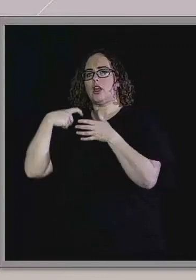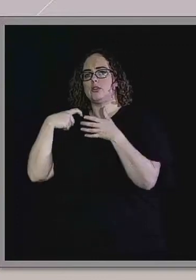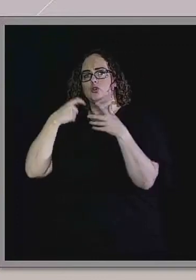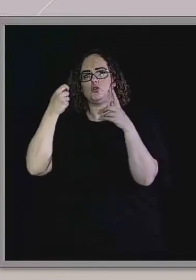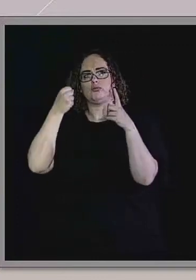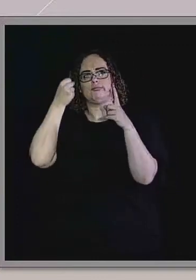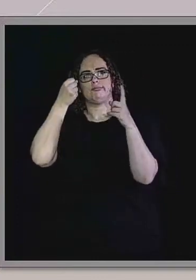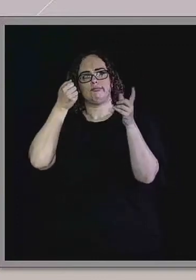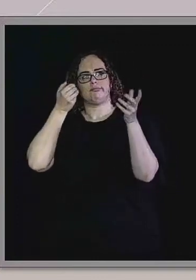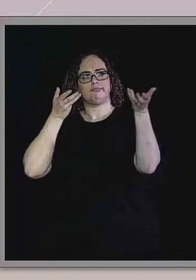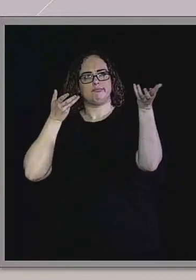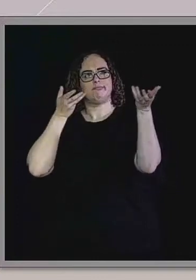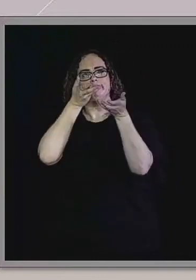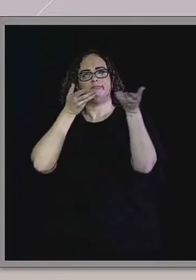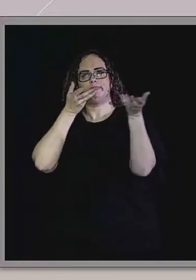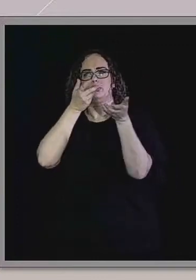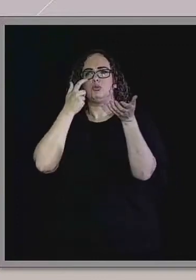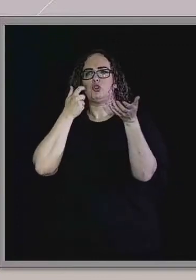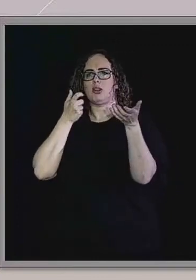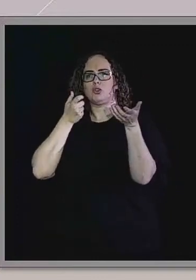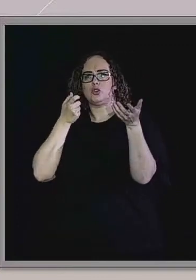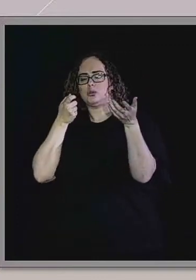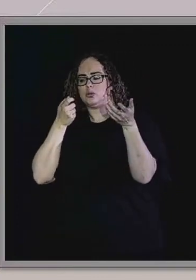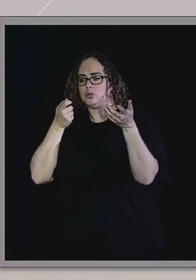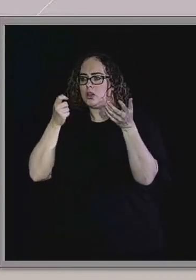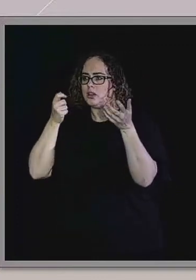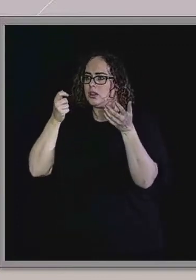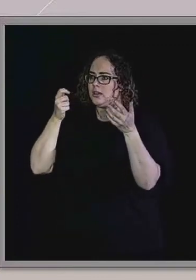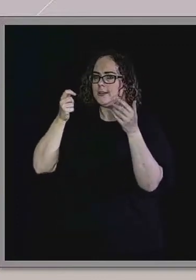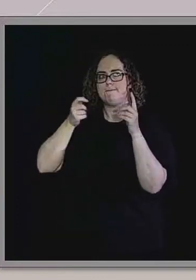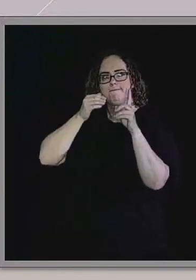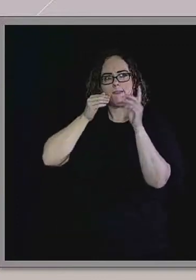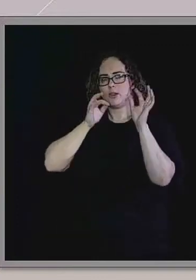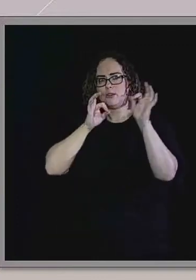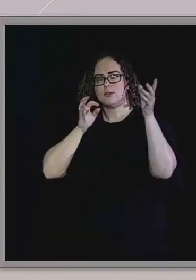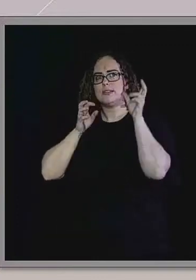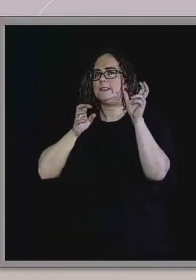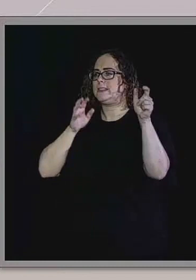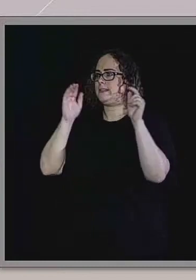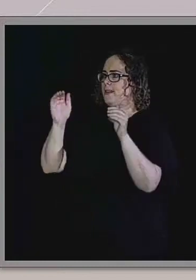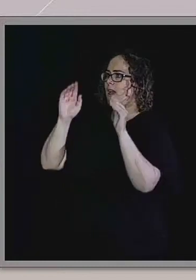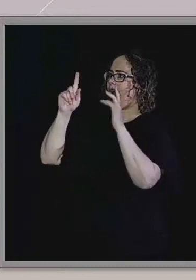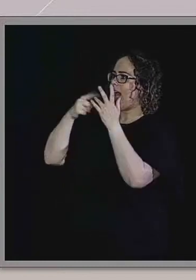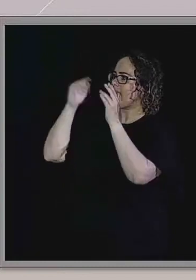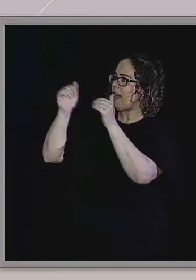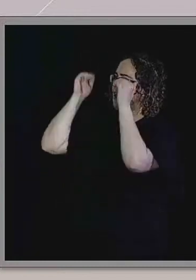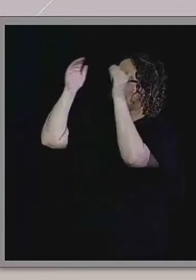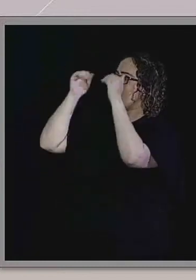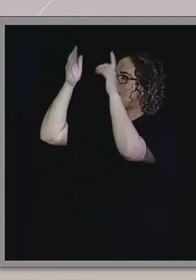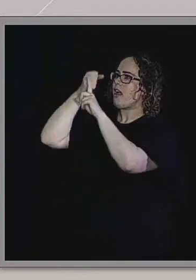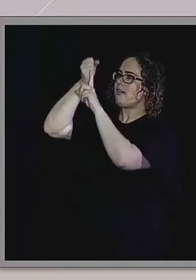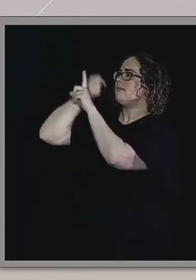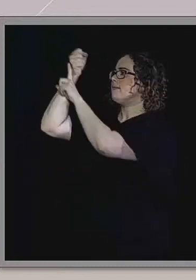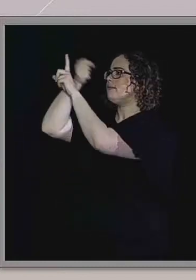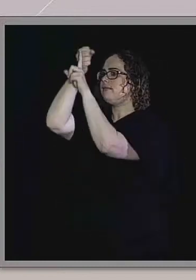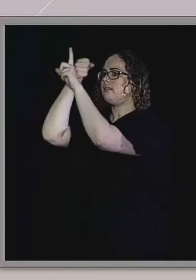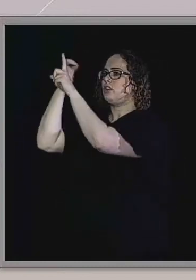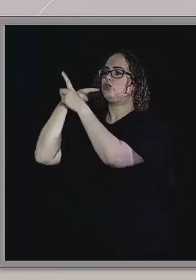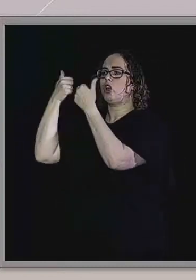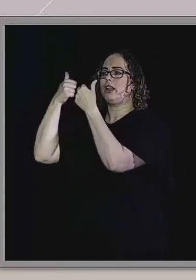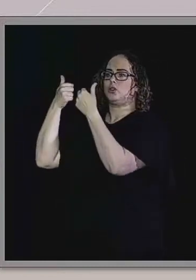up and get change at the highest level. And I know there's a group called the Australian Centre for